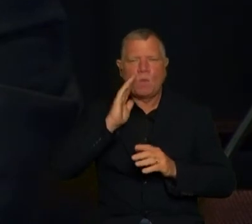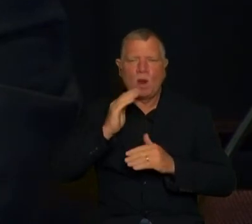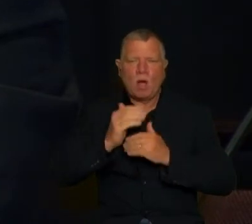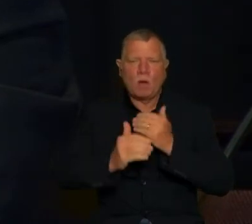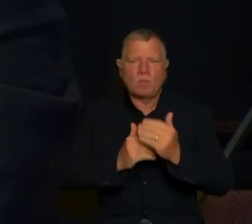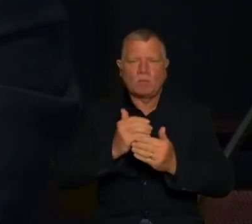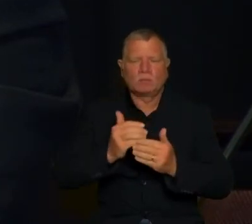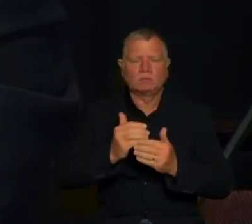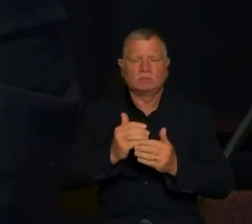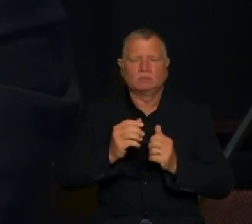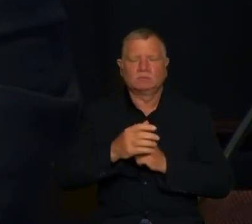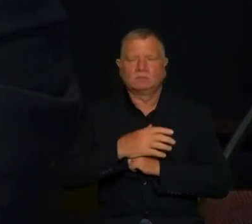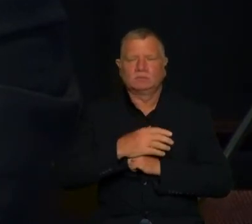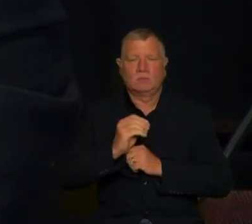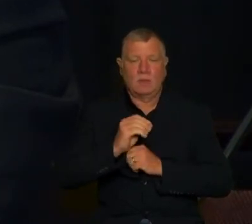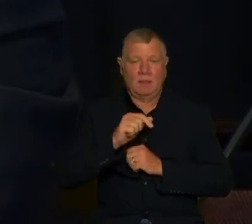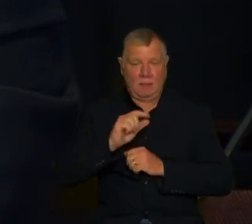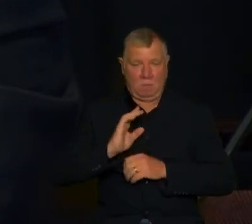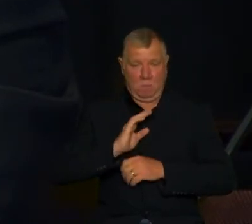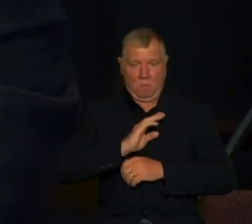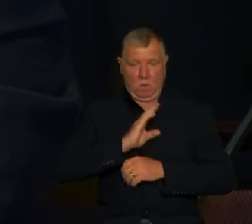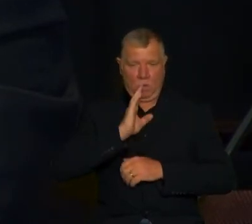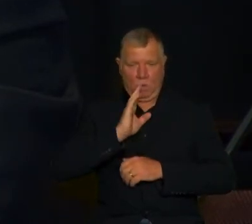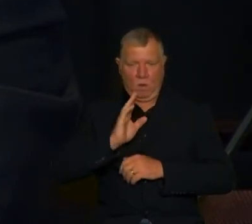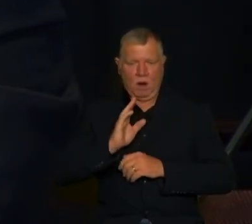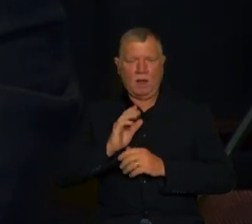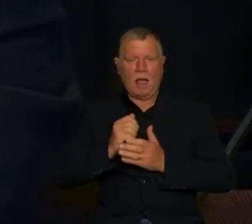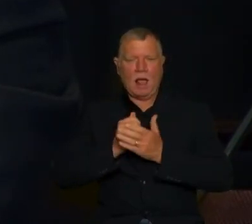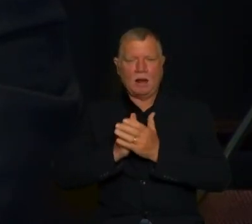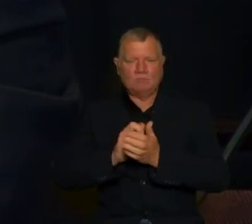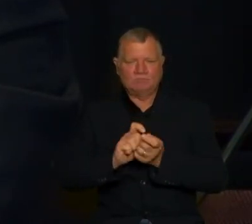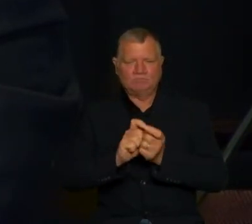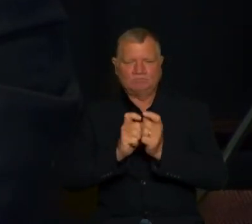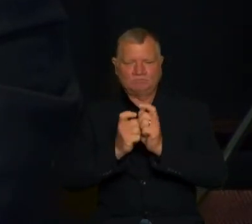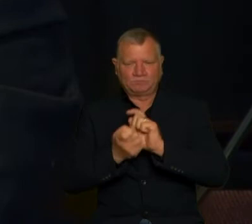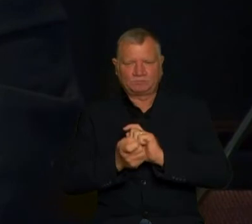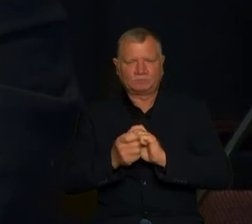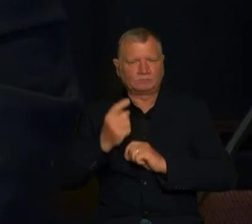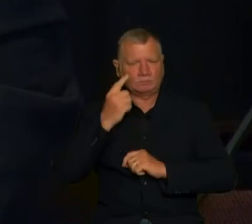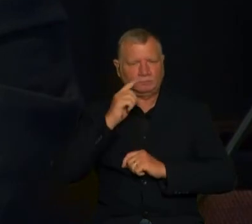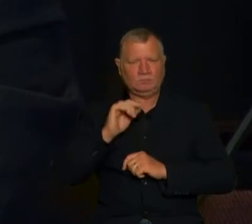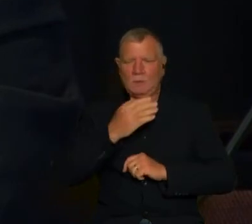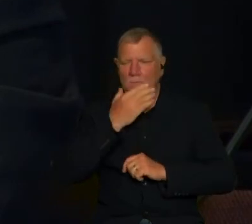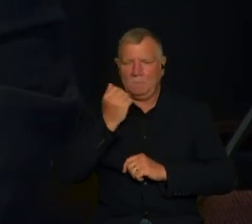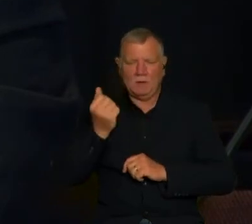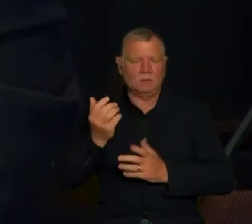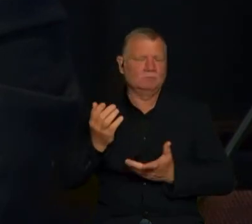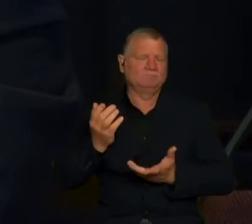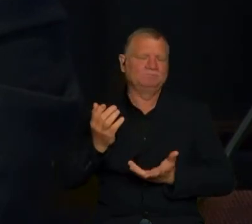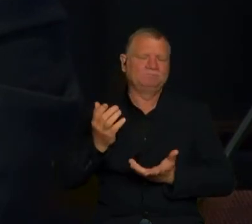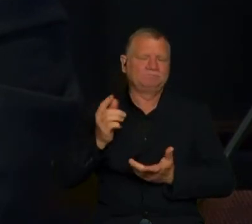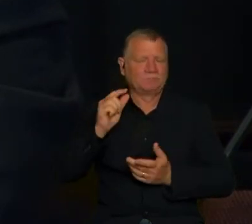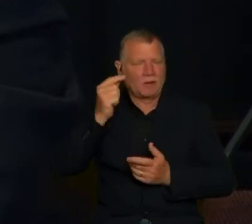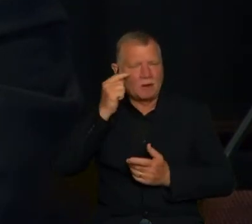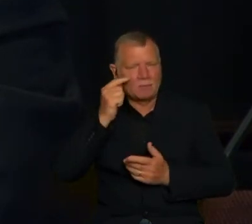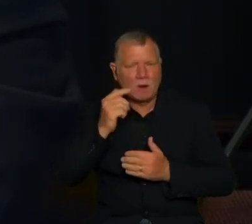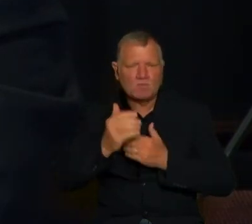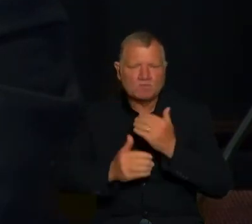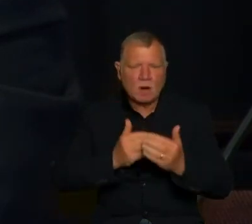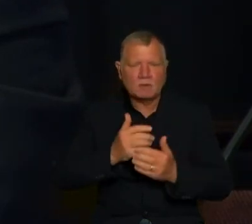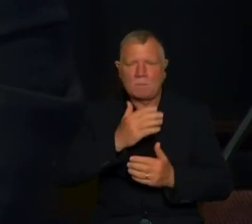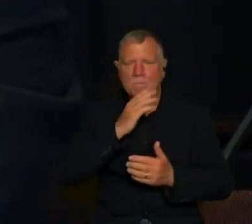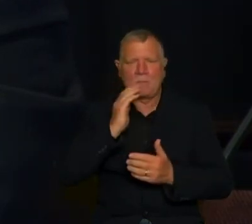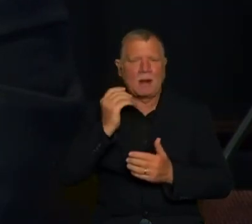the board is the vehicle of change to have better government processes, better